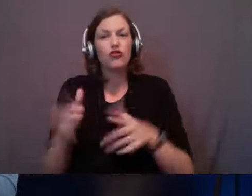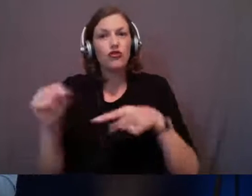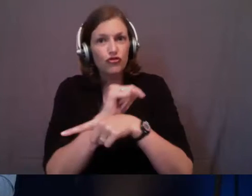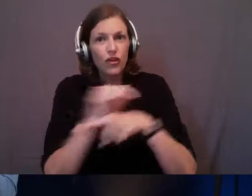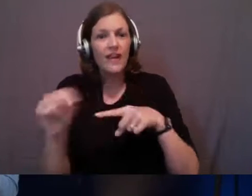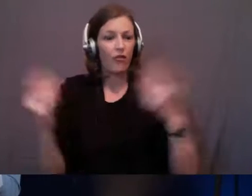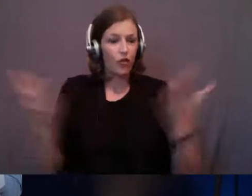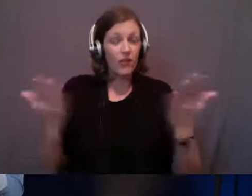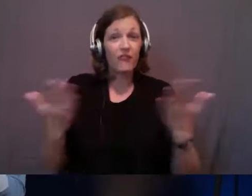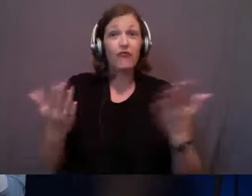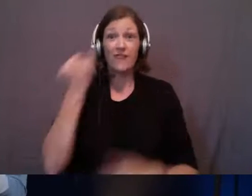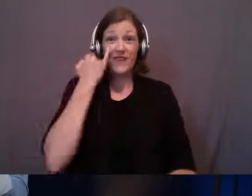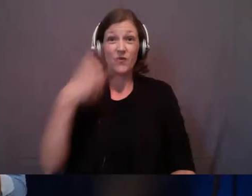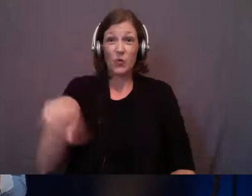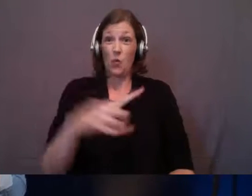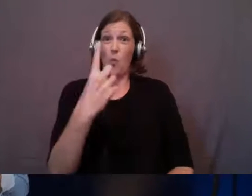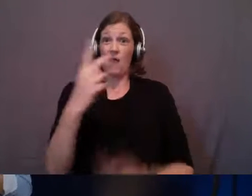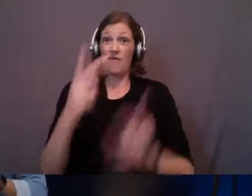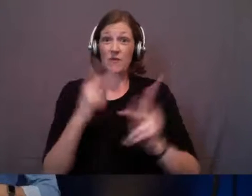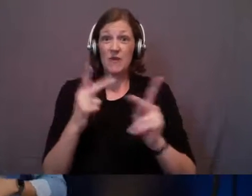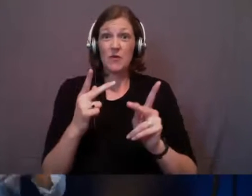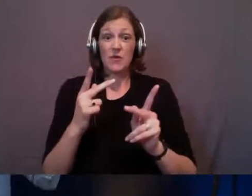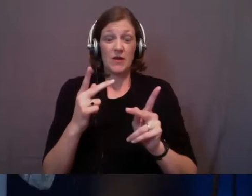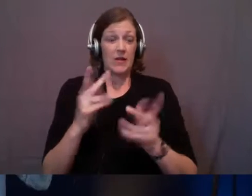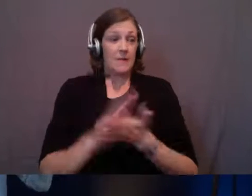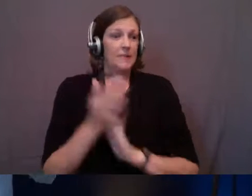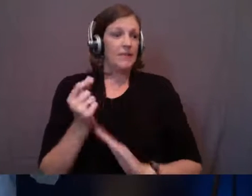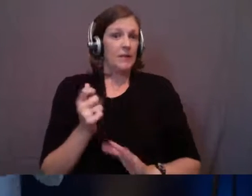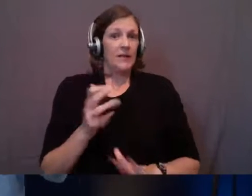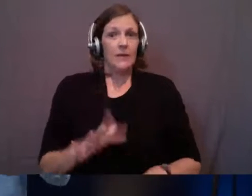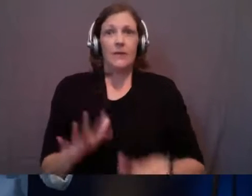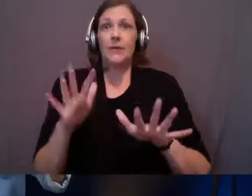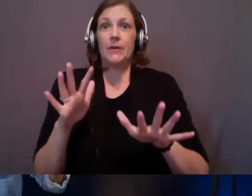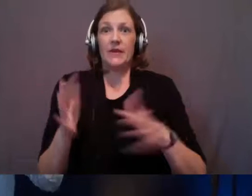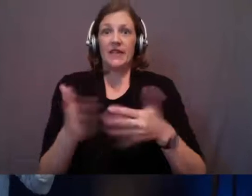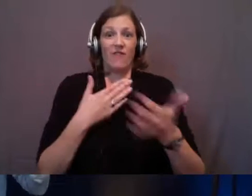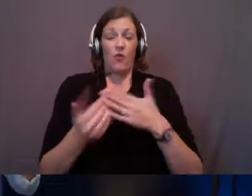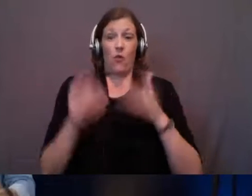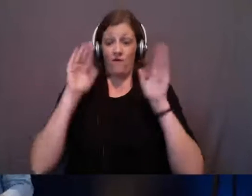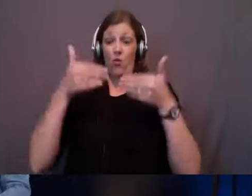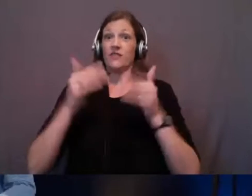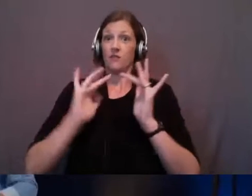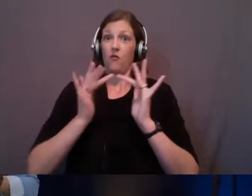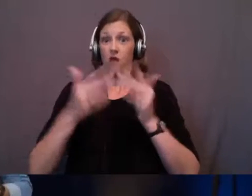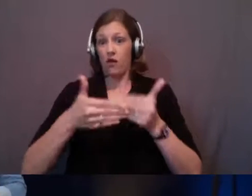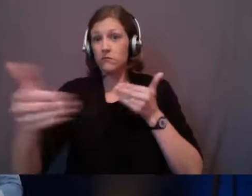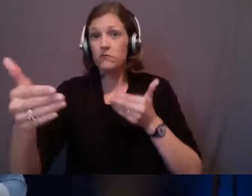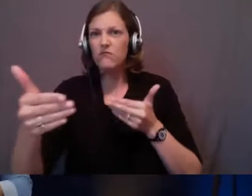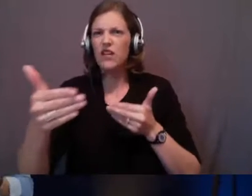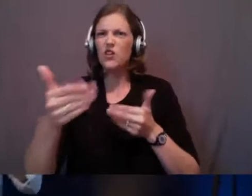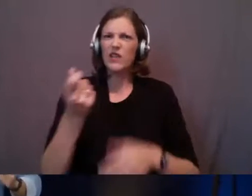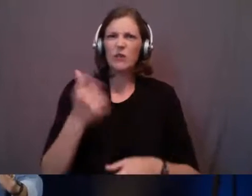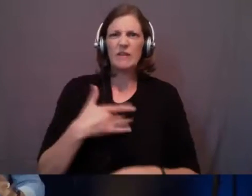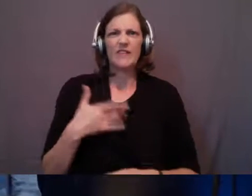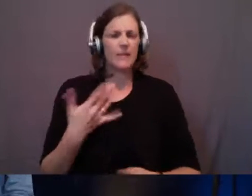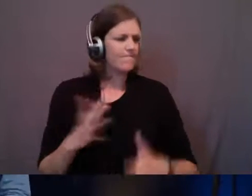And if you're one of those people who gets a little bit antsy, even though we're going to focus online for the weeks to come, but you're getting a little antsy and you'd